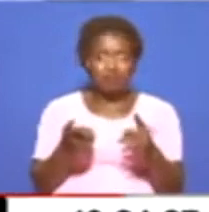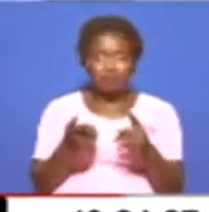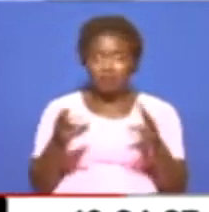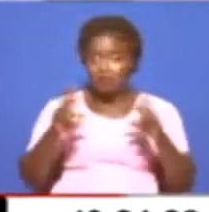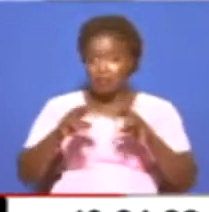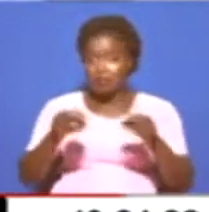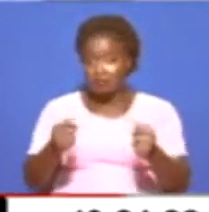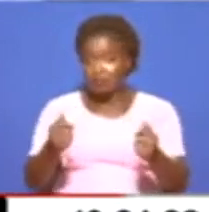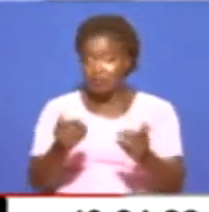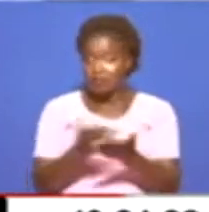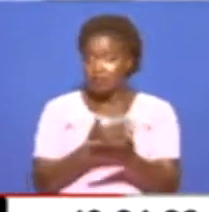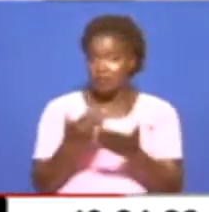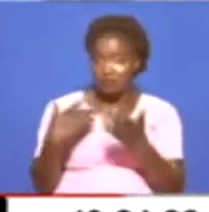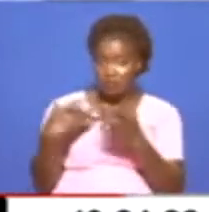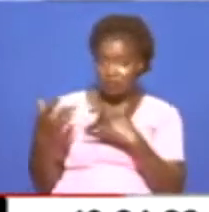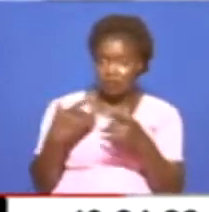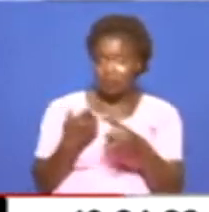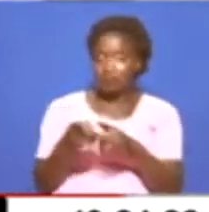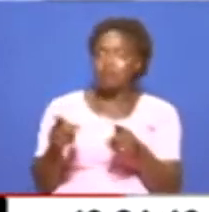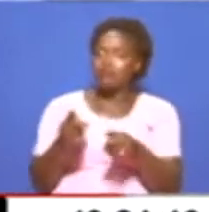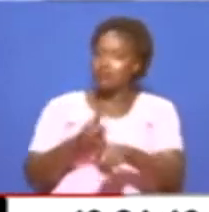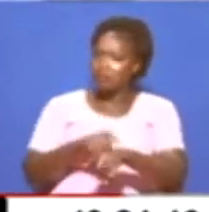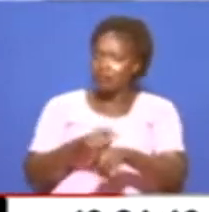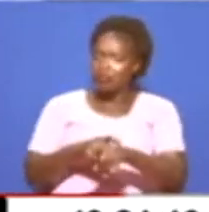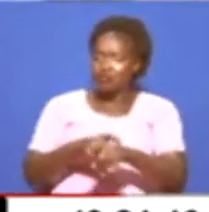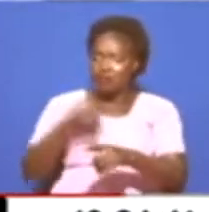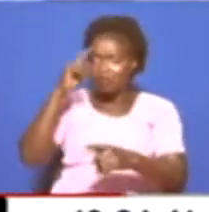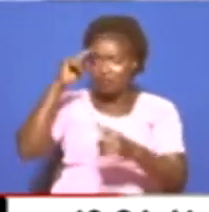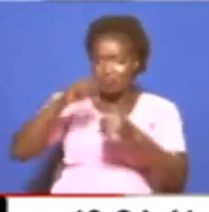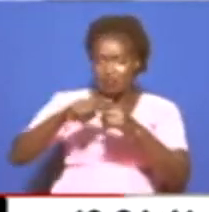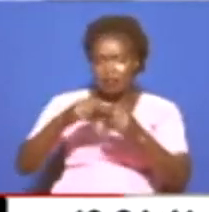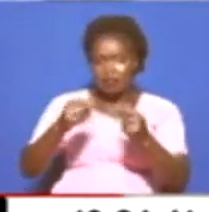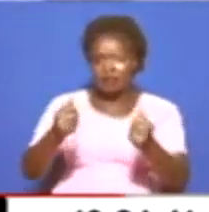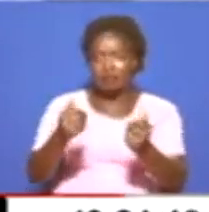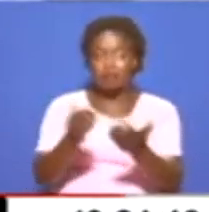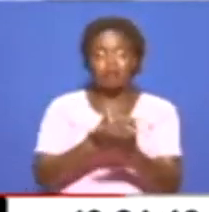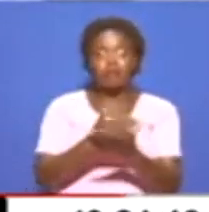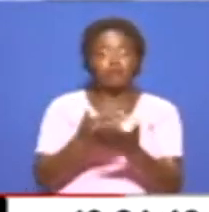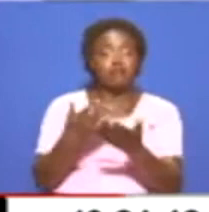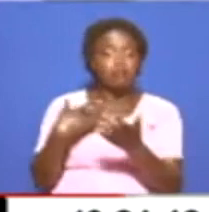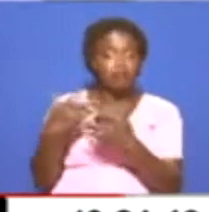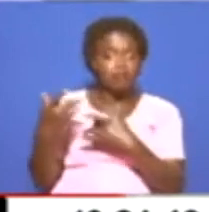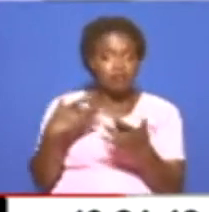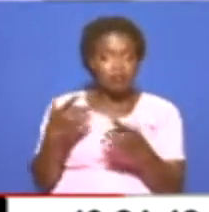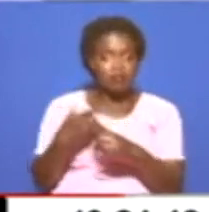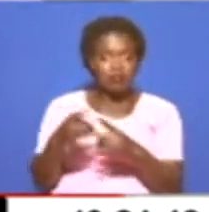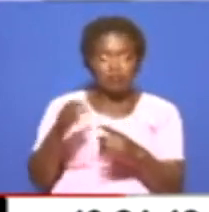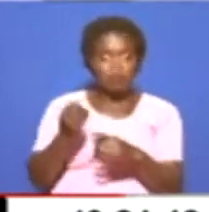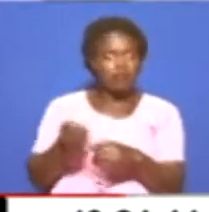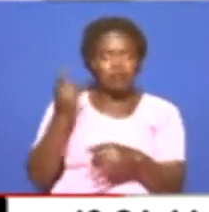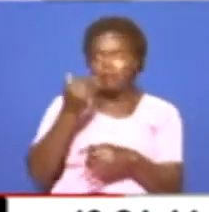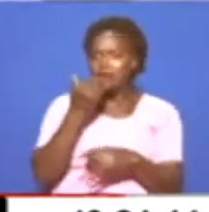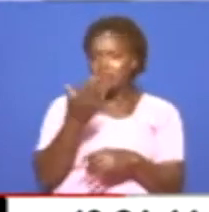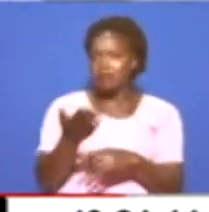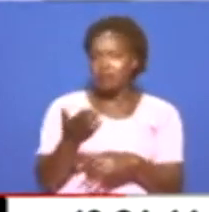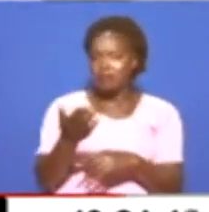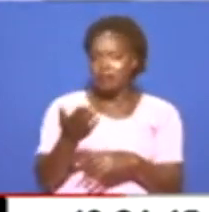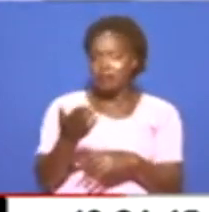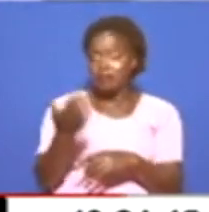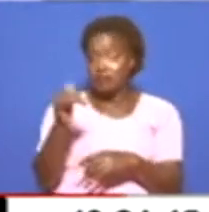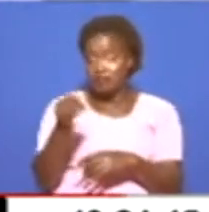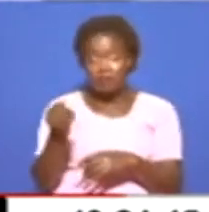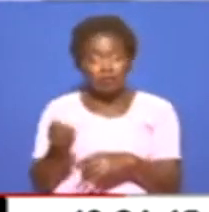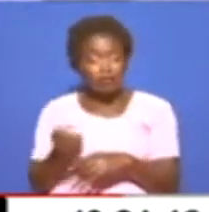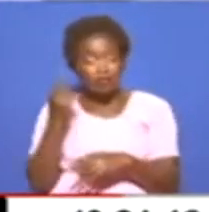certain concern. But even while they seek to address this concern, they are misunderstood. They misunderstand